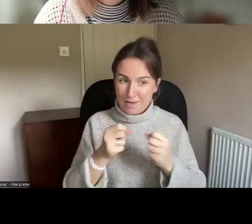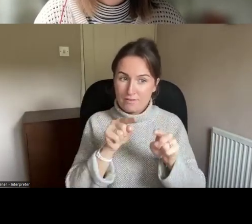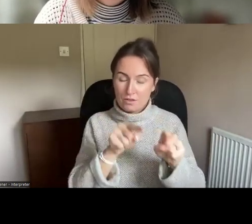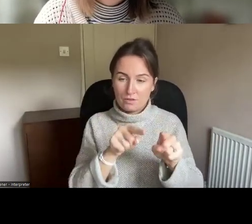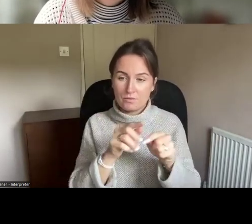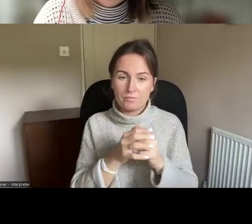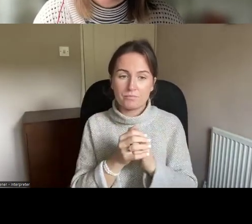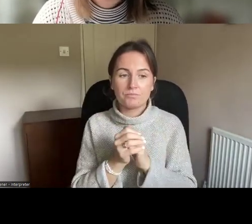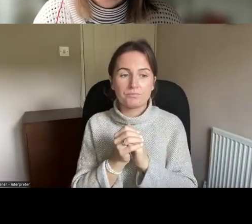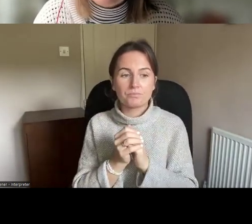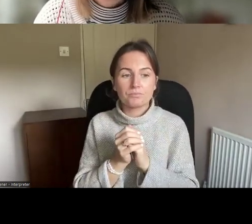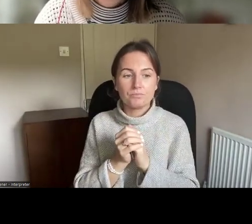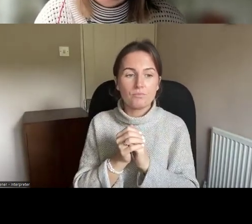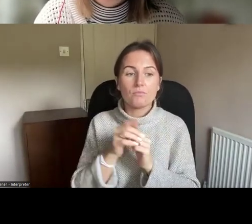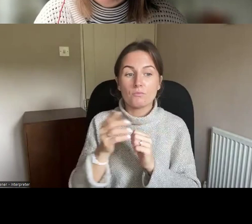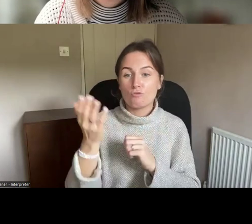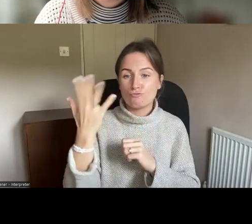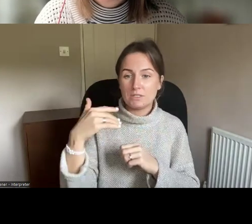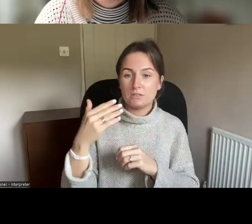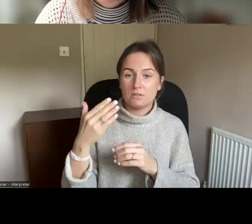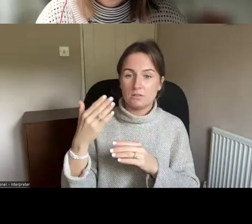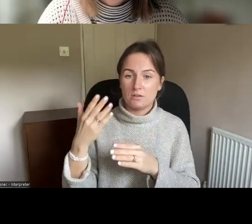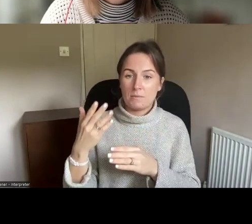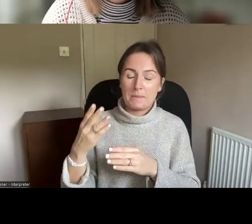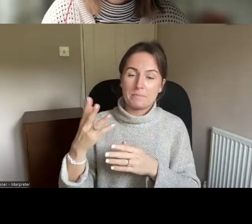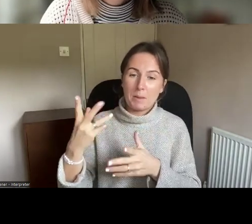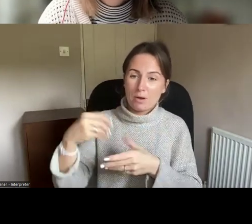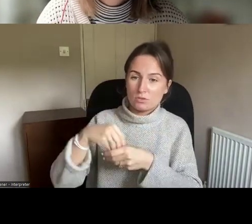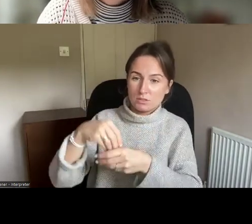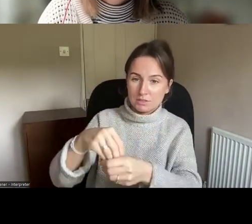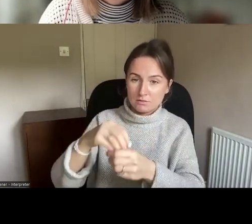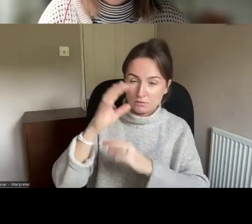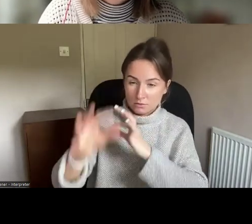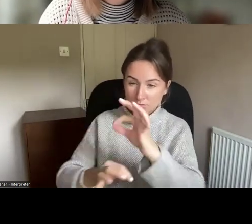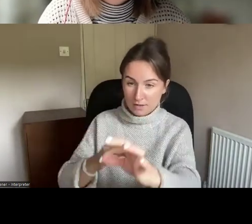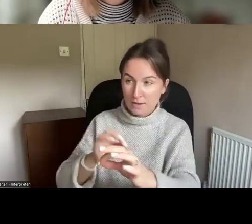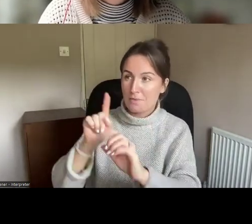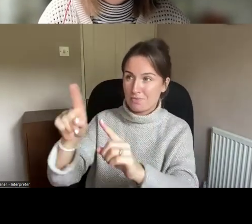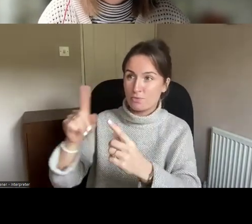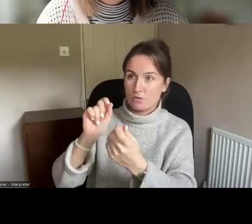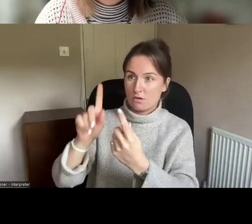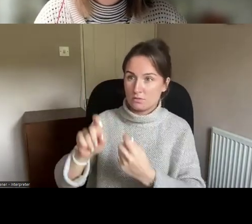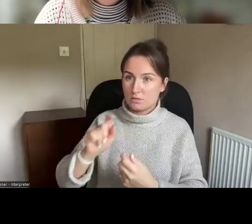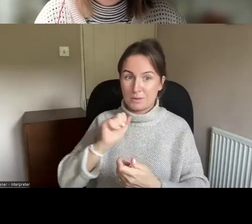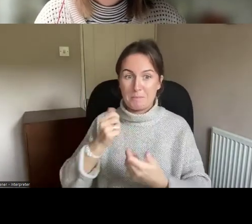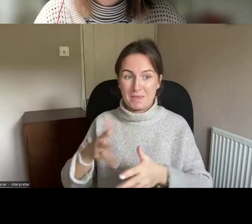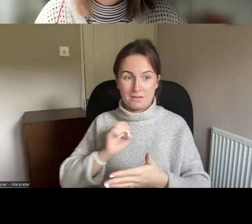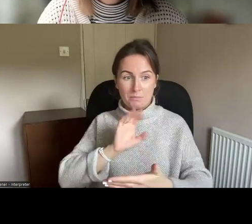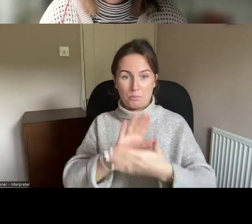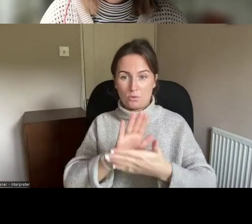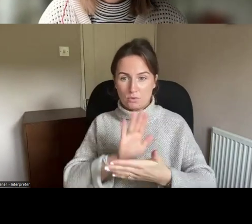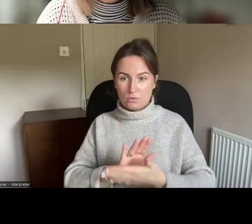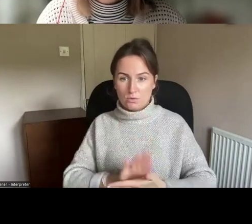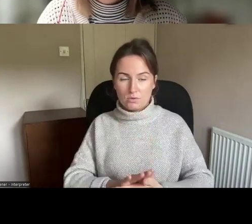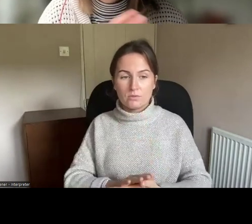recent participation survey. So that is an update that we hope to do in the coming months. There is some data in there already from the participation survey, which is really interesting,